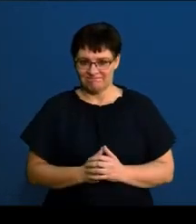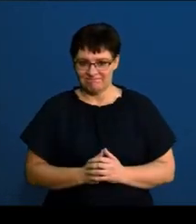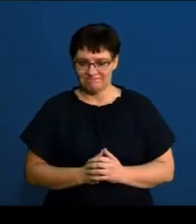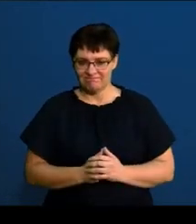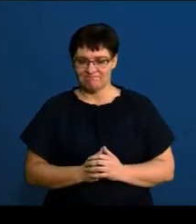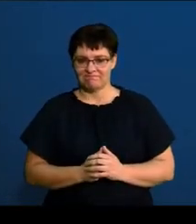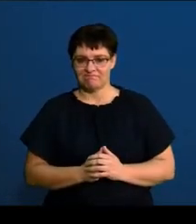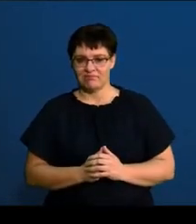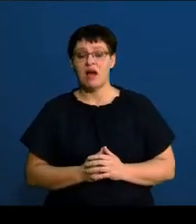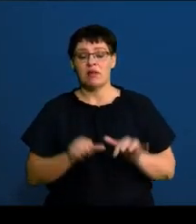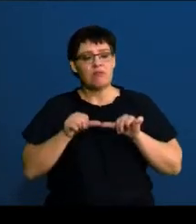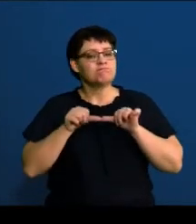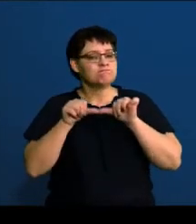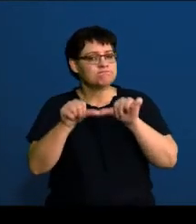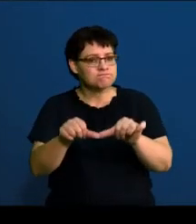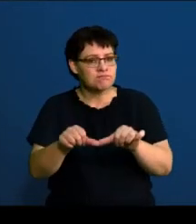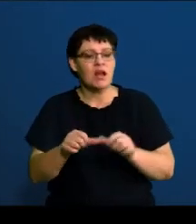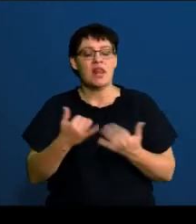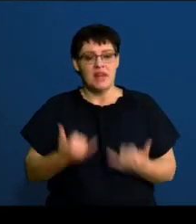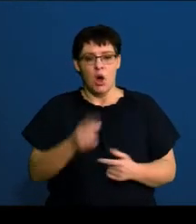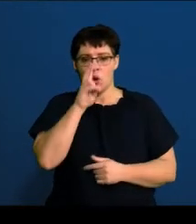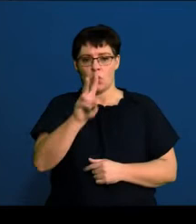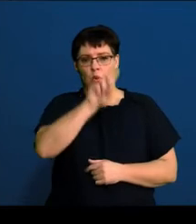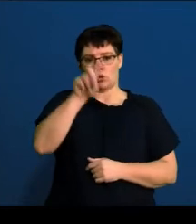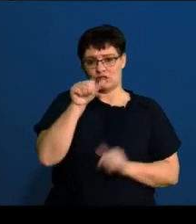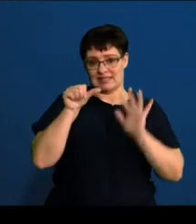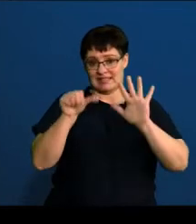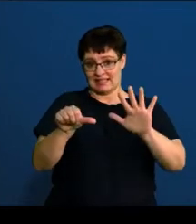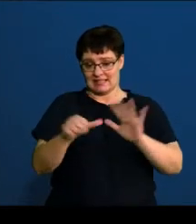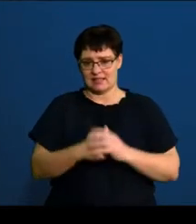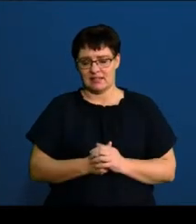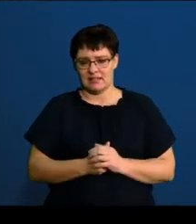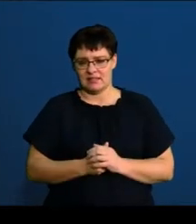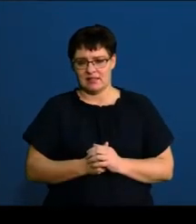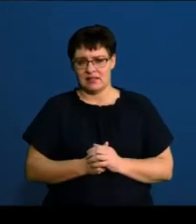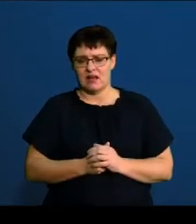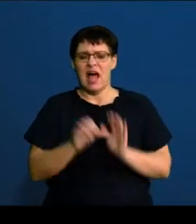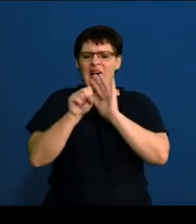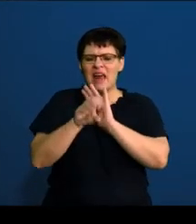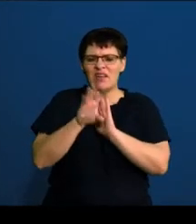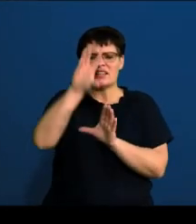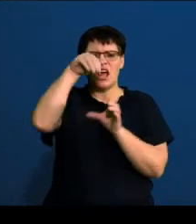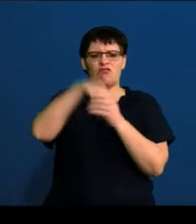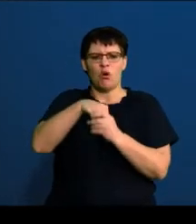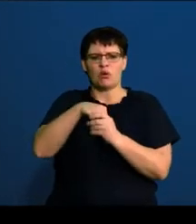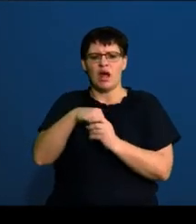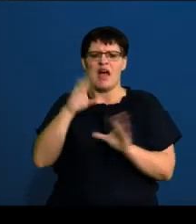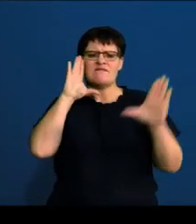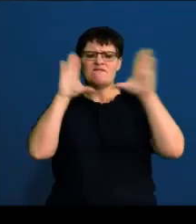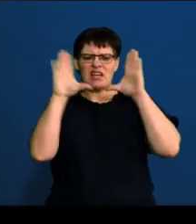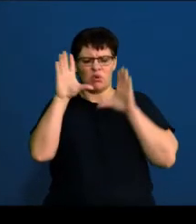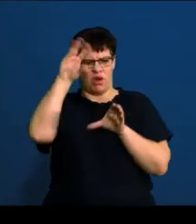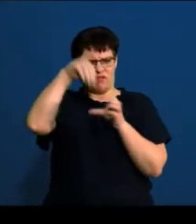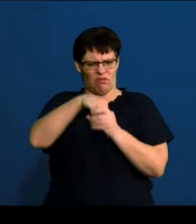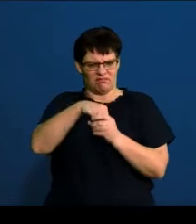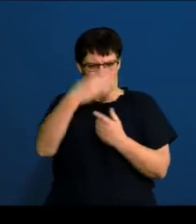on and we look at question 6, why has the advertiser included Facebook? Everybody